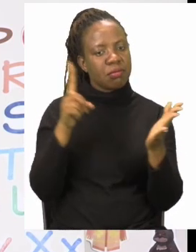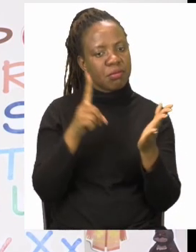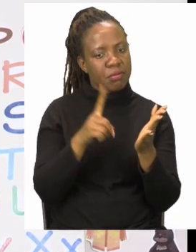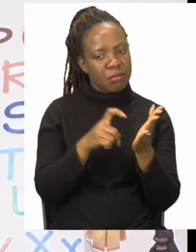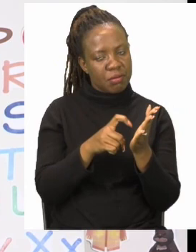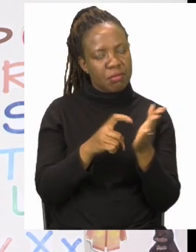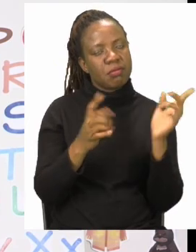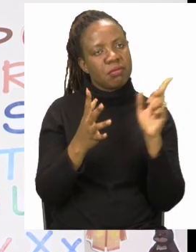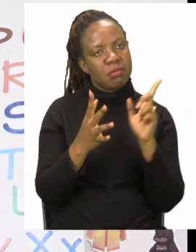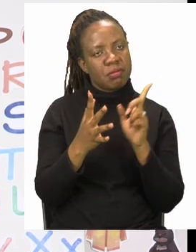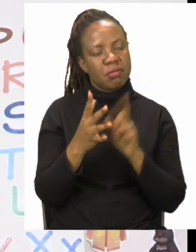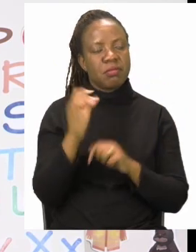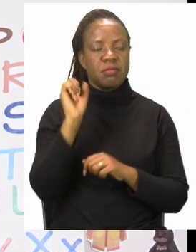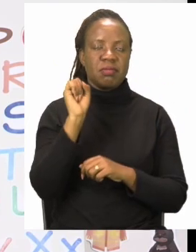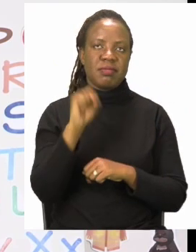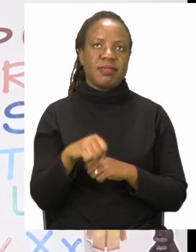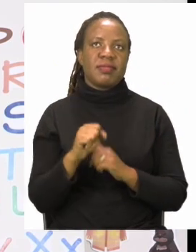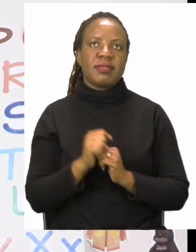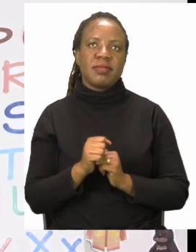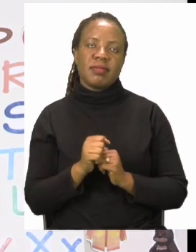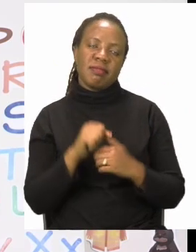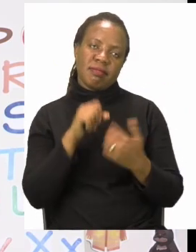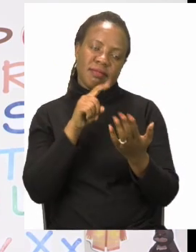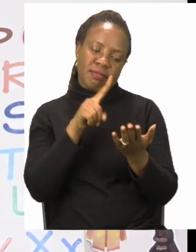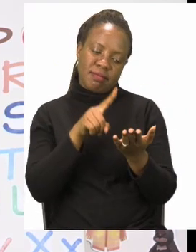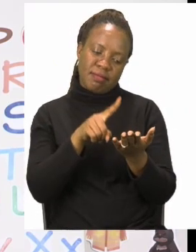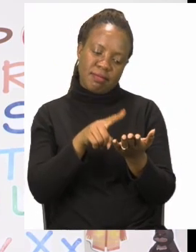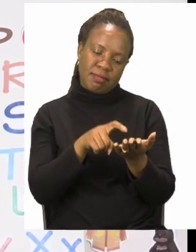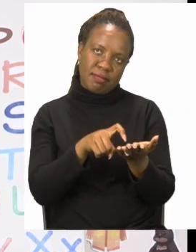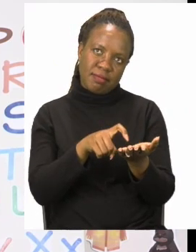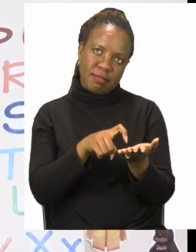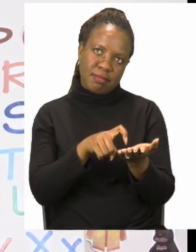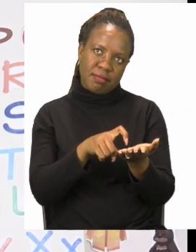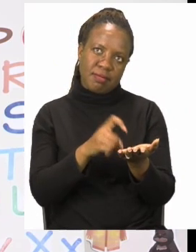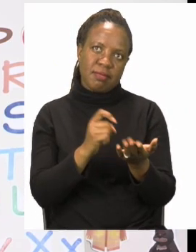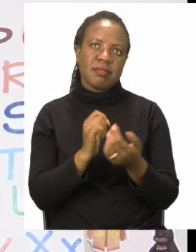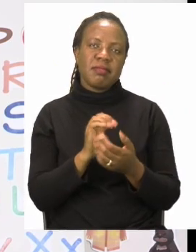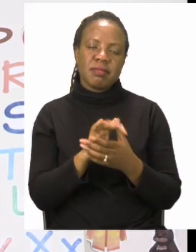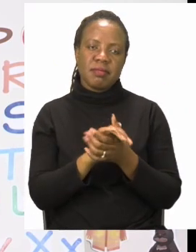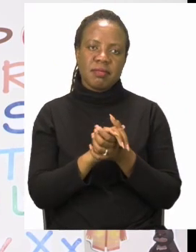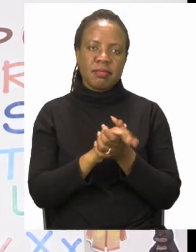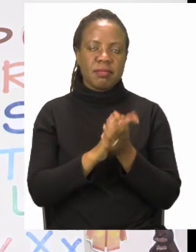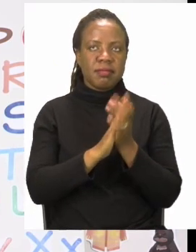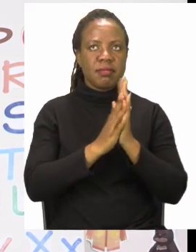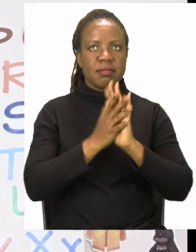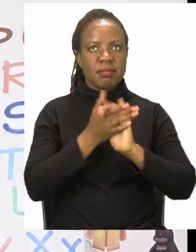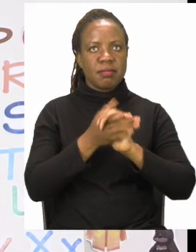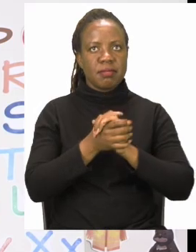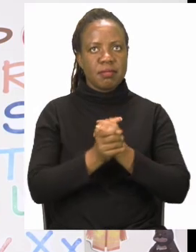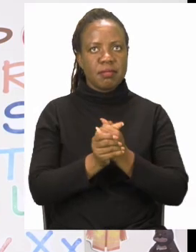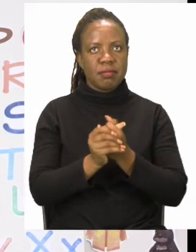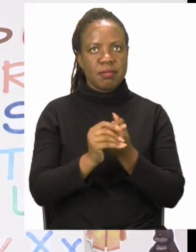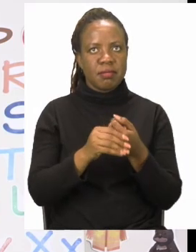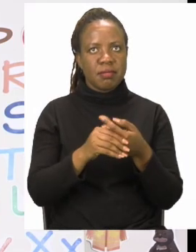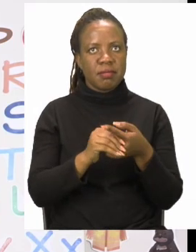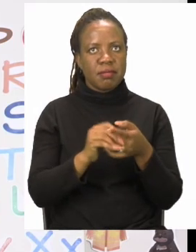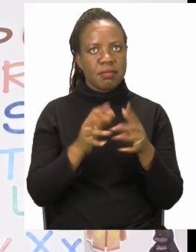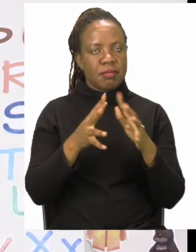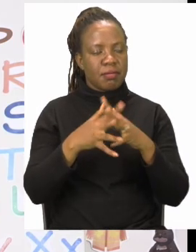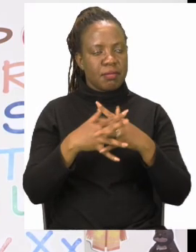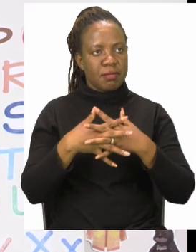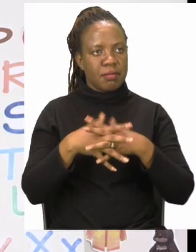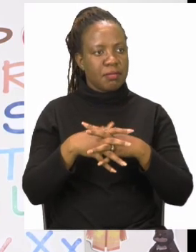sanitize. Now remember to spray a generous amount of sanitizer on your hands. If you don't